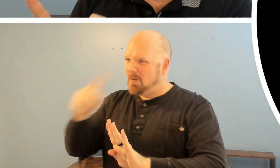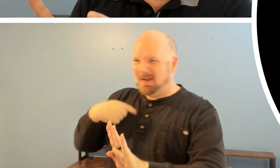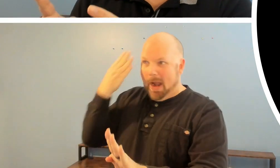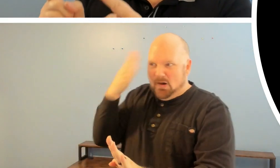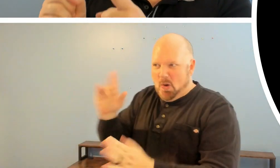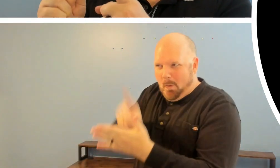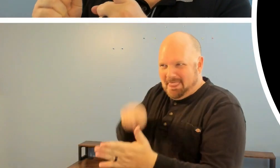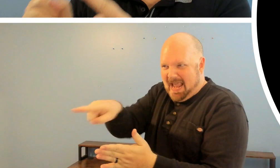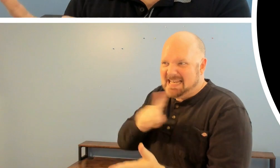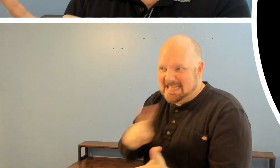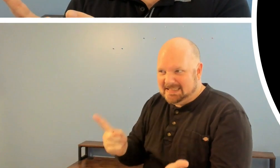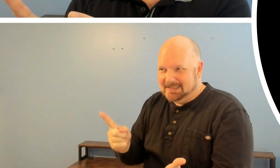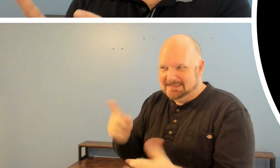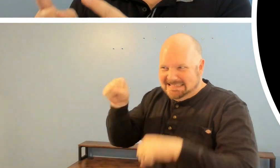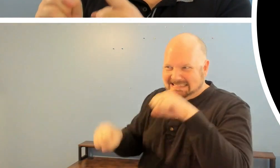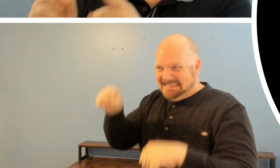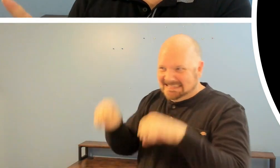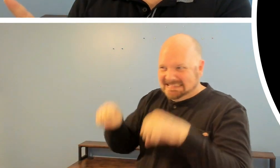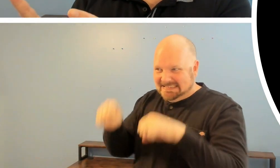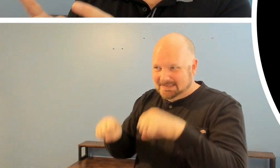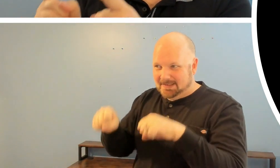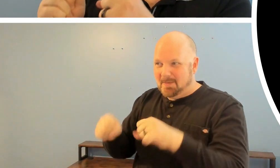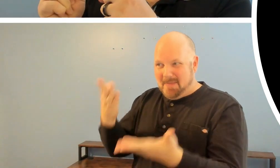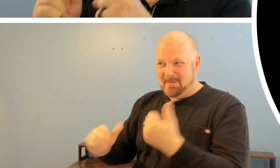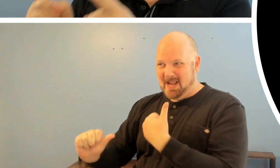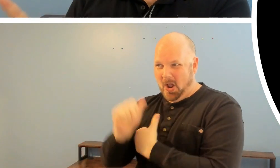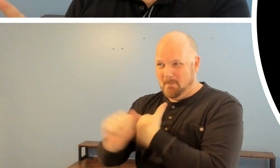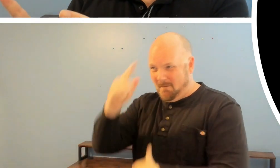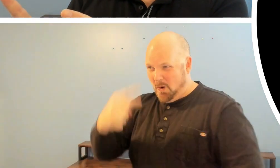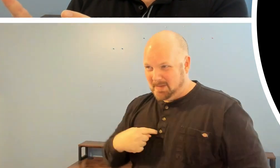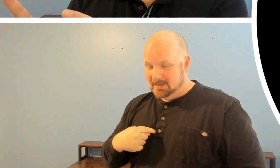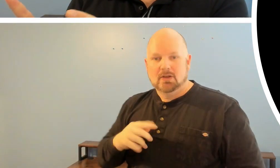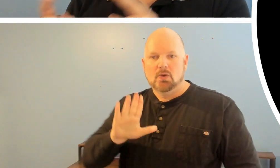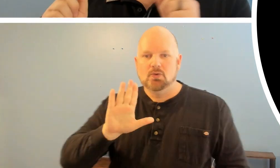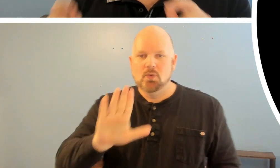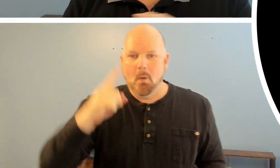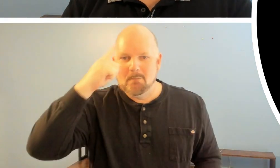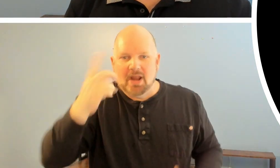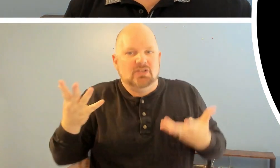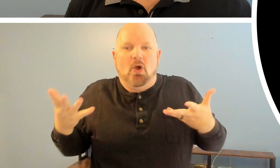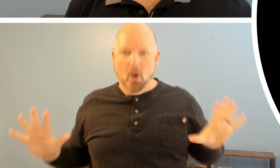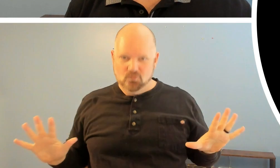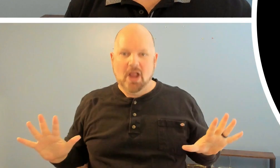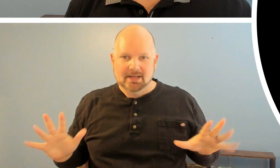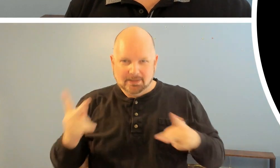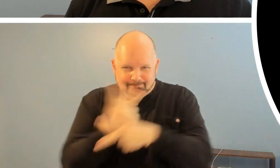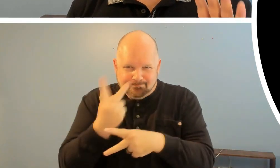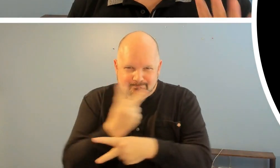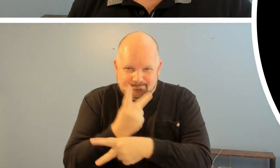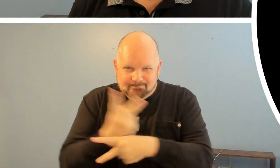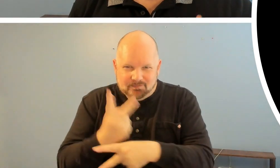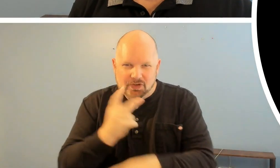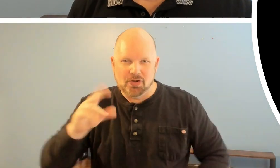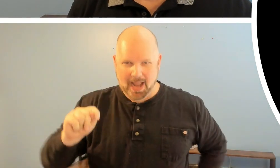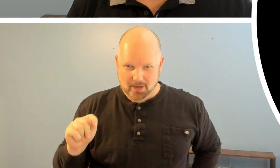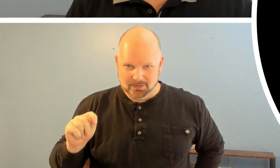something unknown or I'm not sure about and could be harmful to me. Your brain's already doing that.